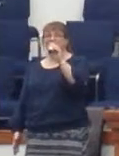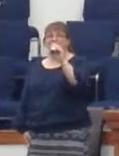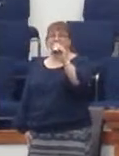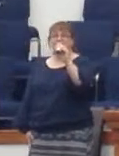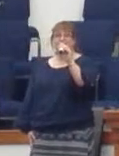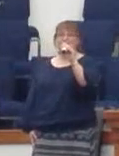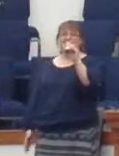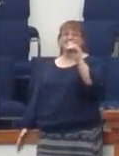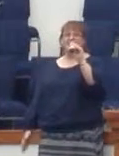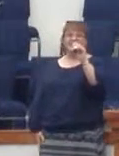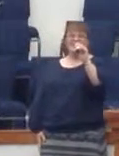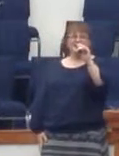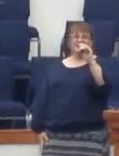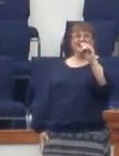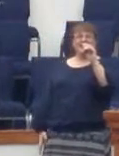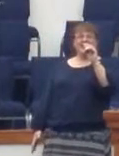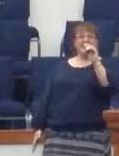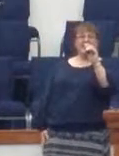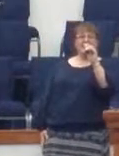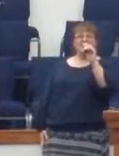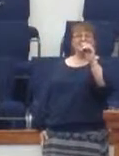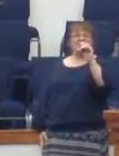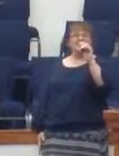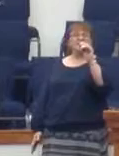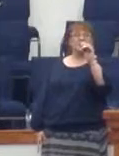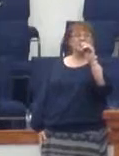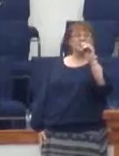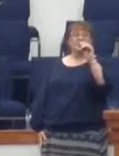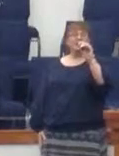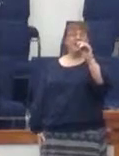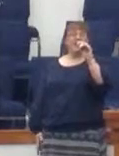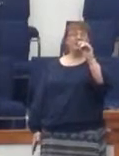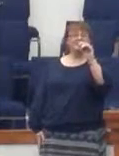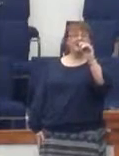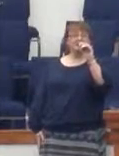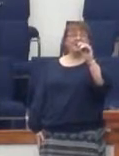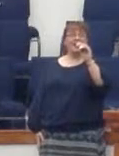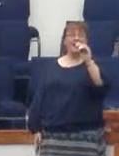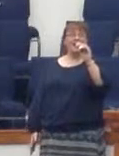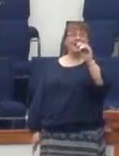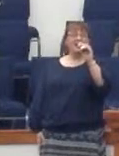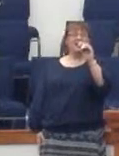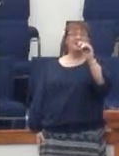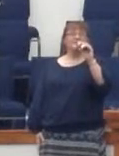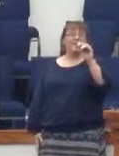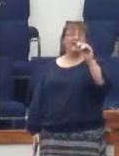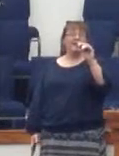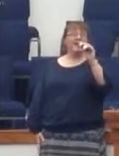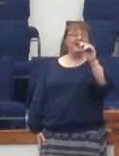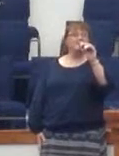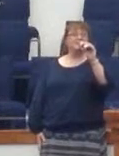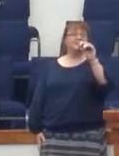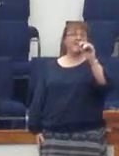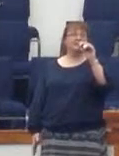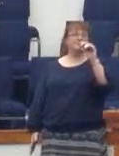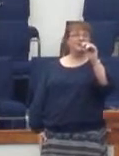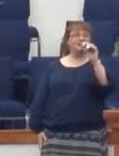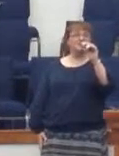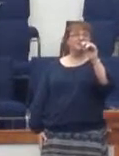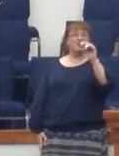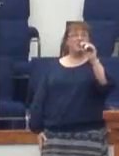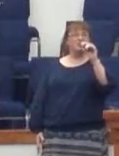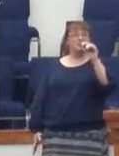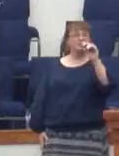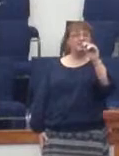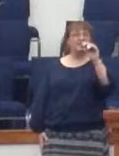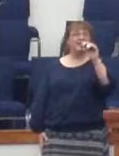loud. He said, my name is Lazarus, could I testify? My name is Lazarus,